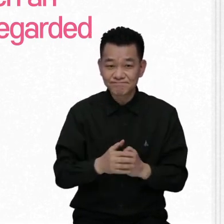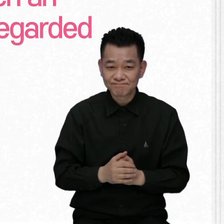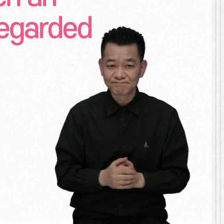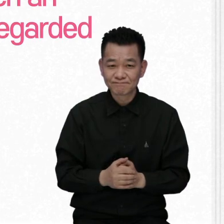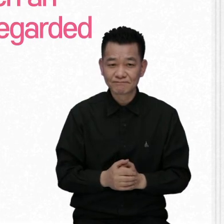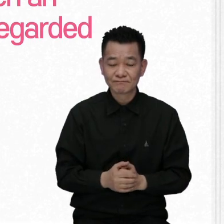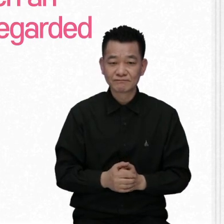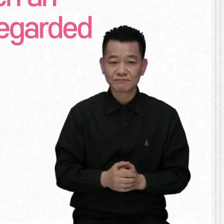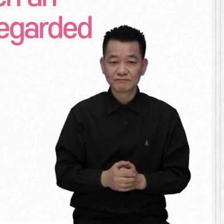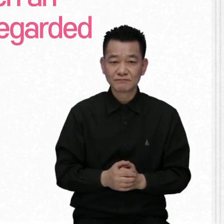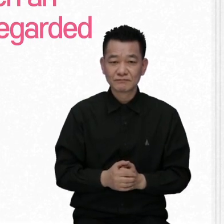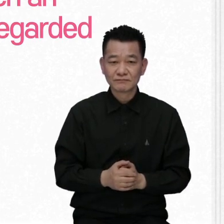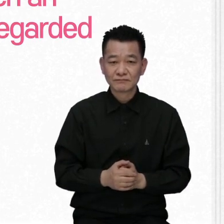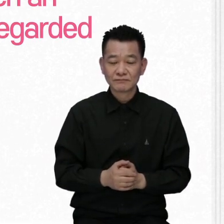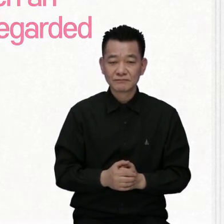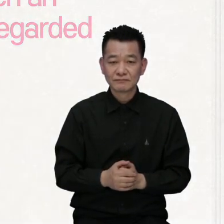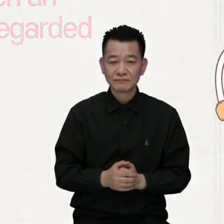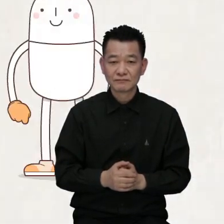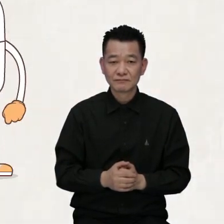with Disabilities Act.